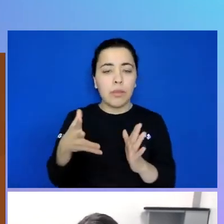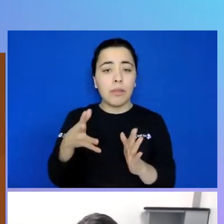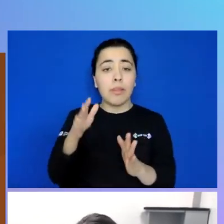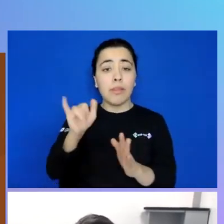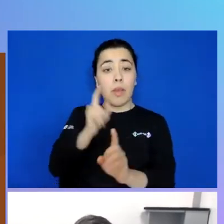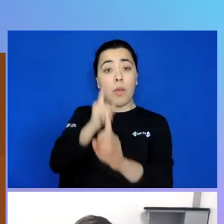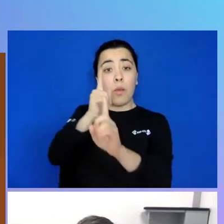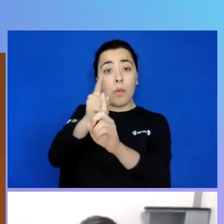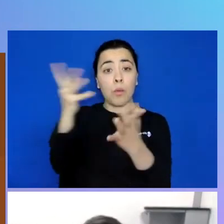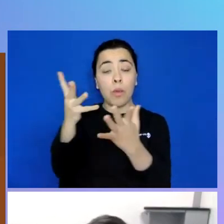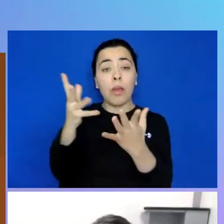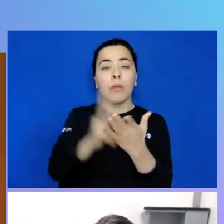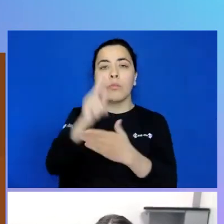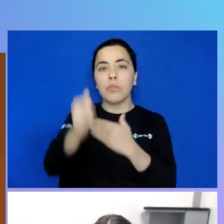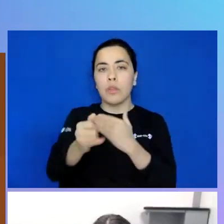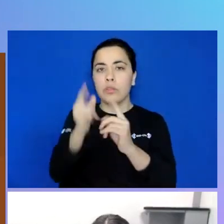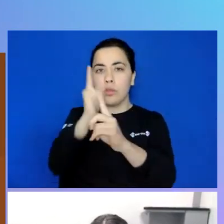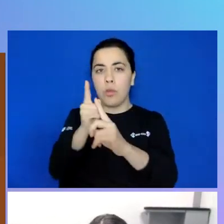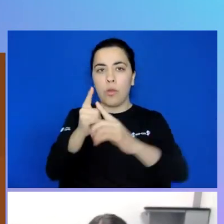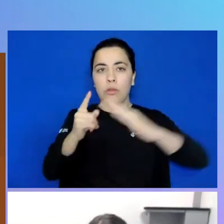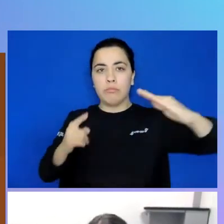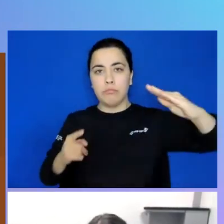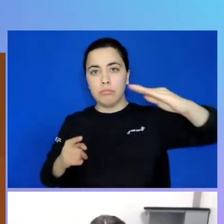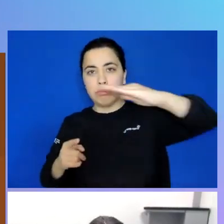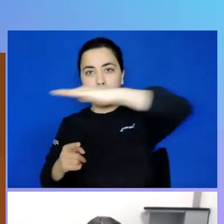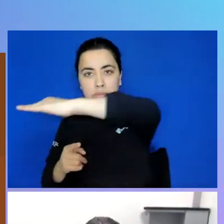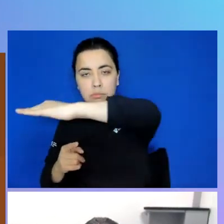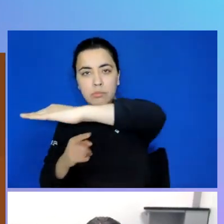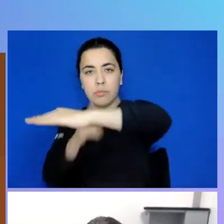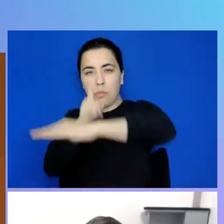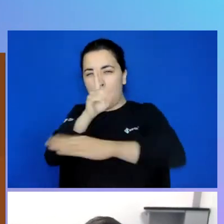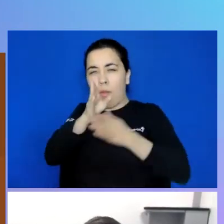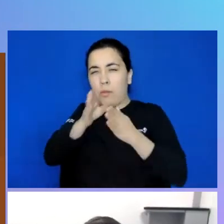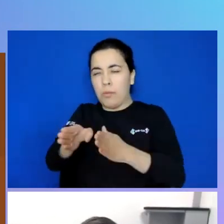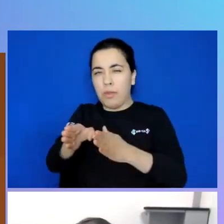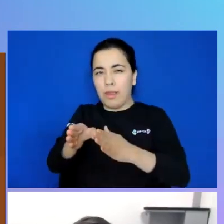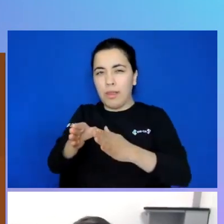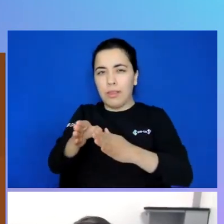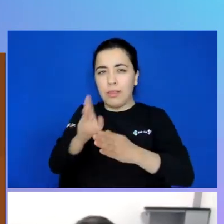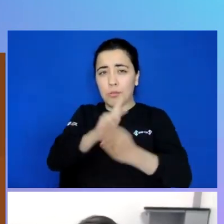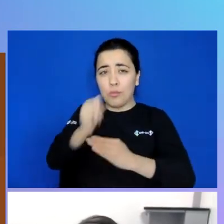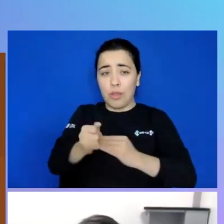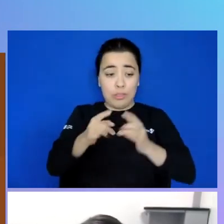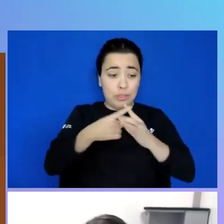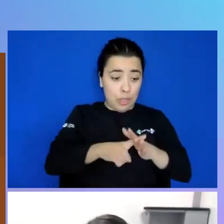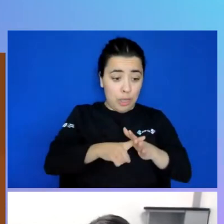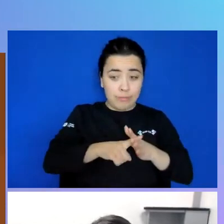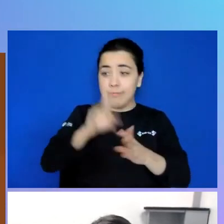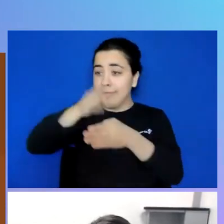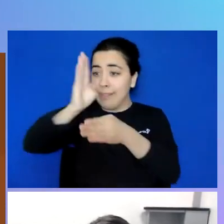moves left to right. Project goals tend to go in one direction. We start a project and we end it somewhere.